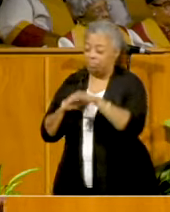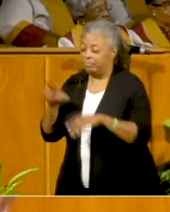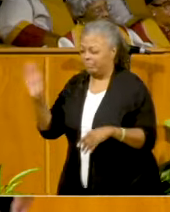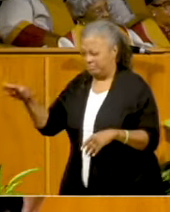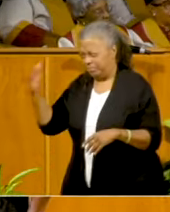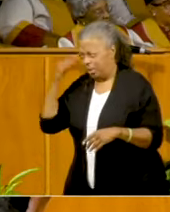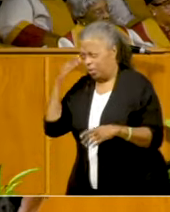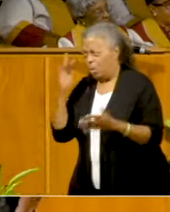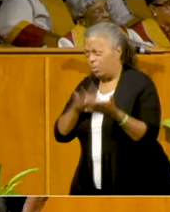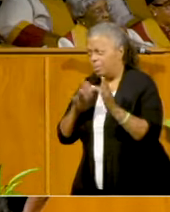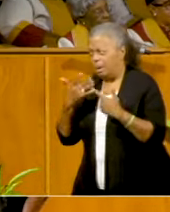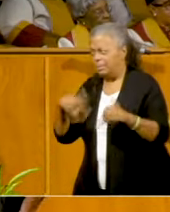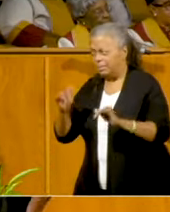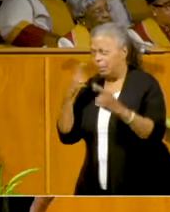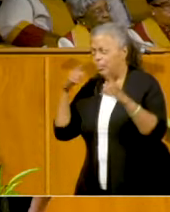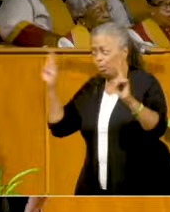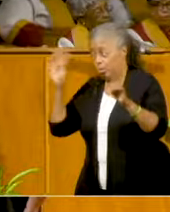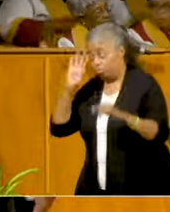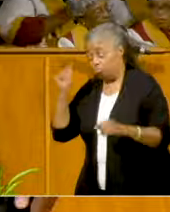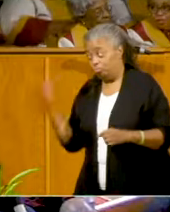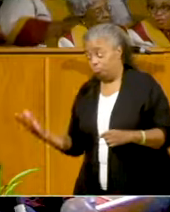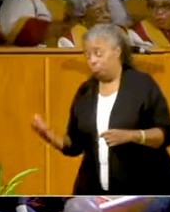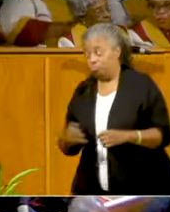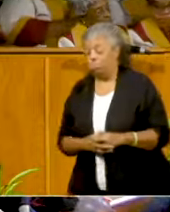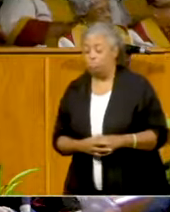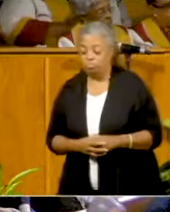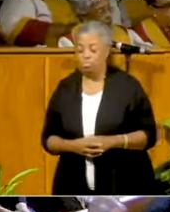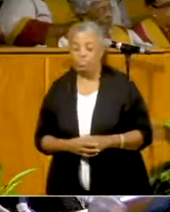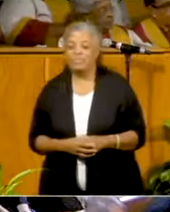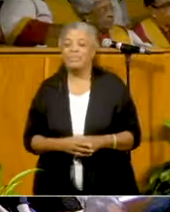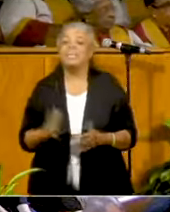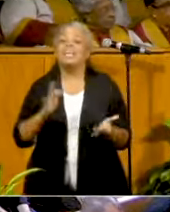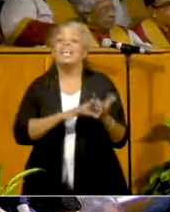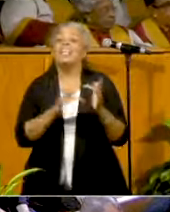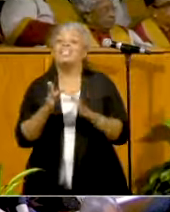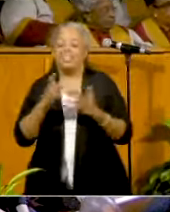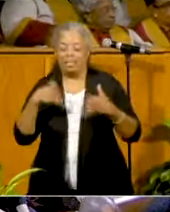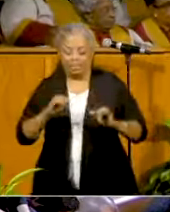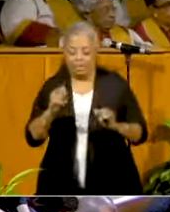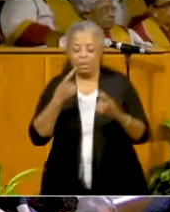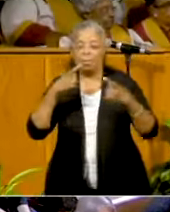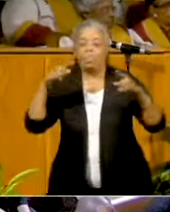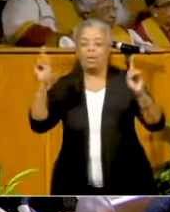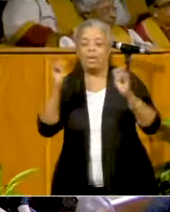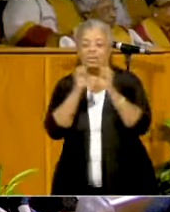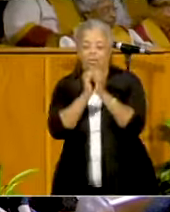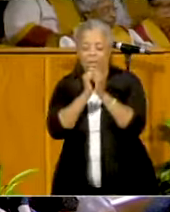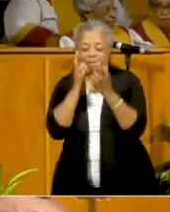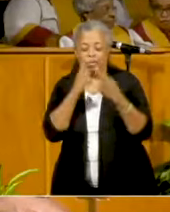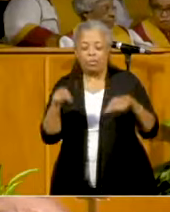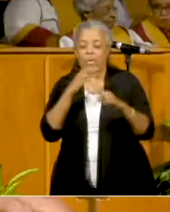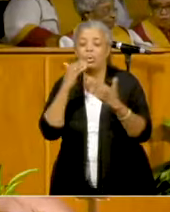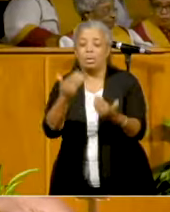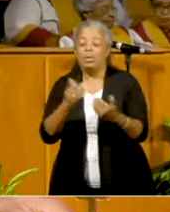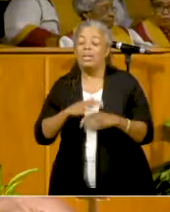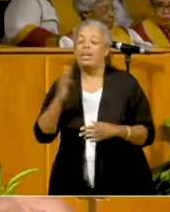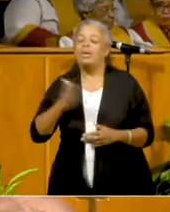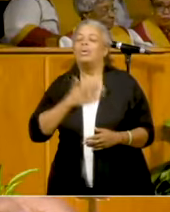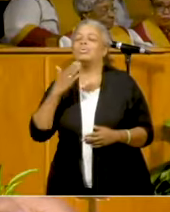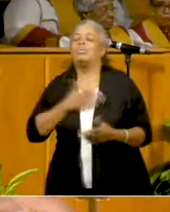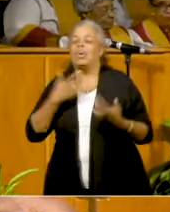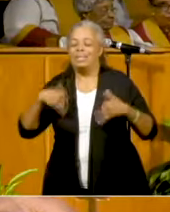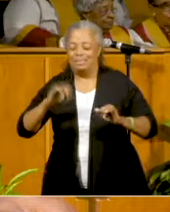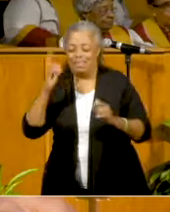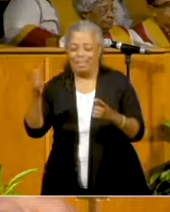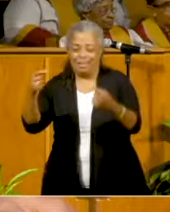them the word still works? He's still working it together for your good. Joy